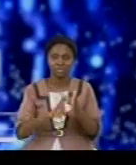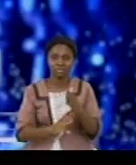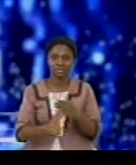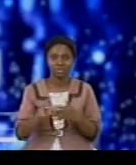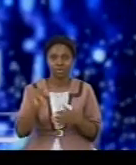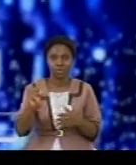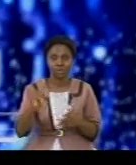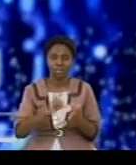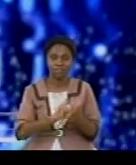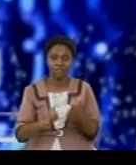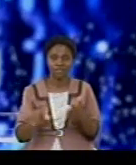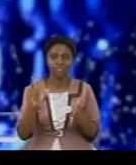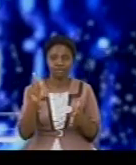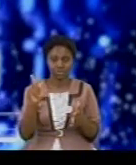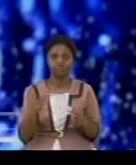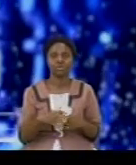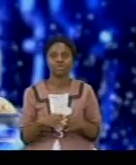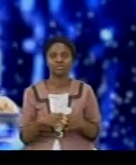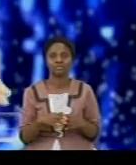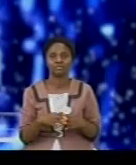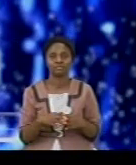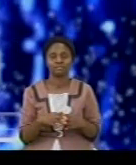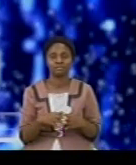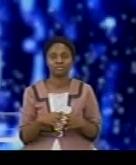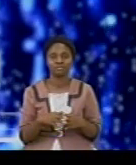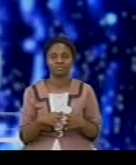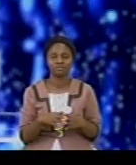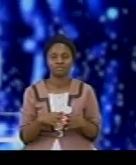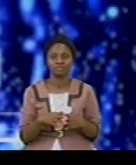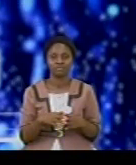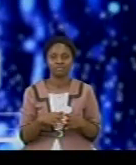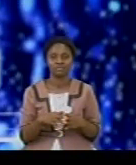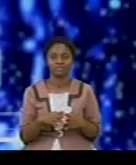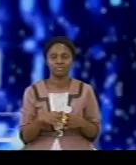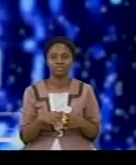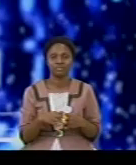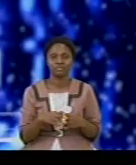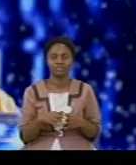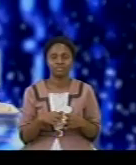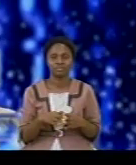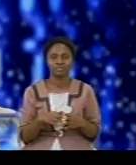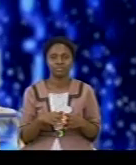21 confirms this. Colossians chapter 1, verse 21.